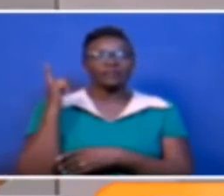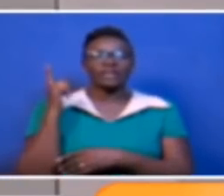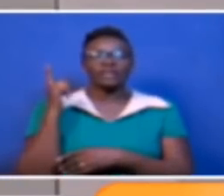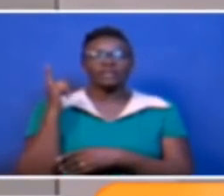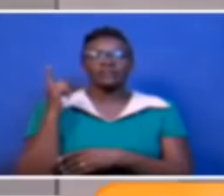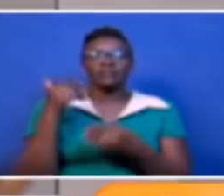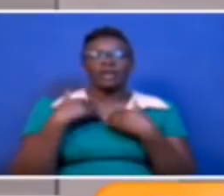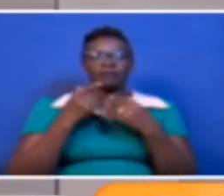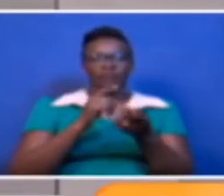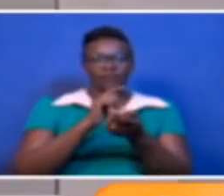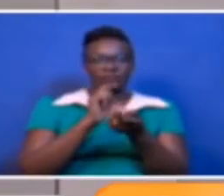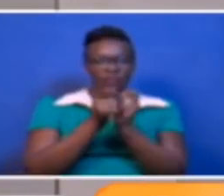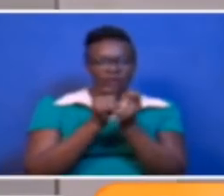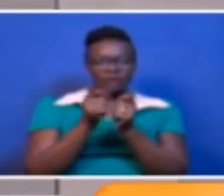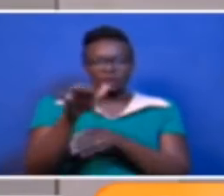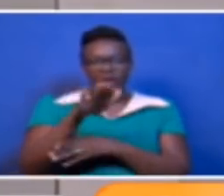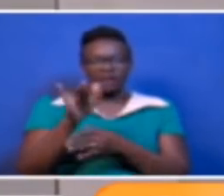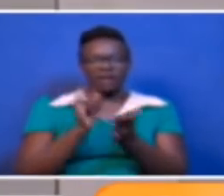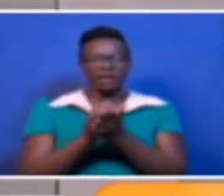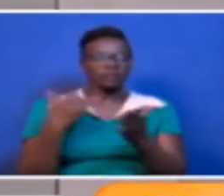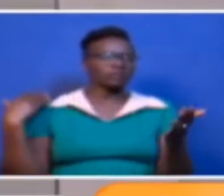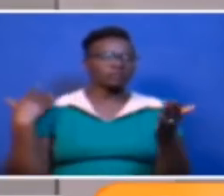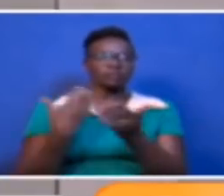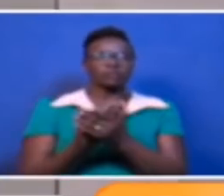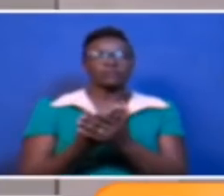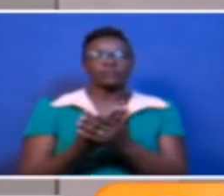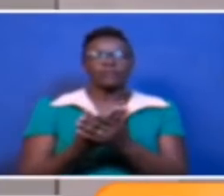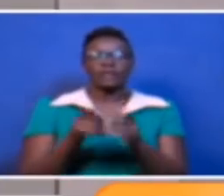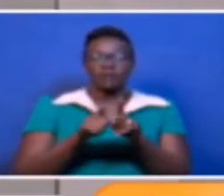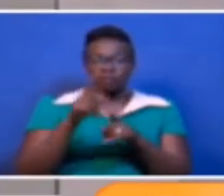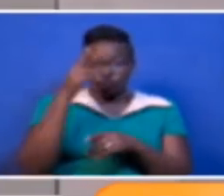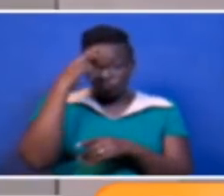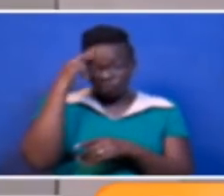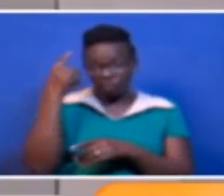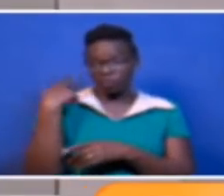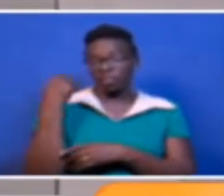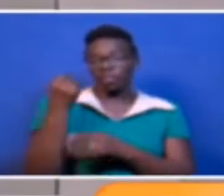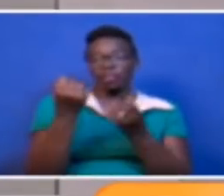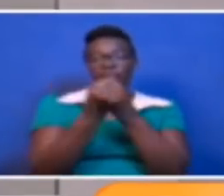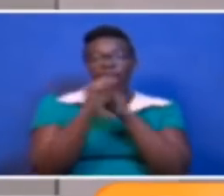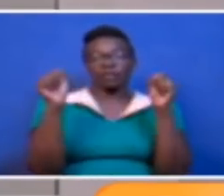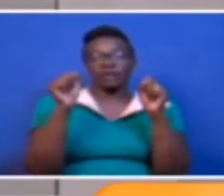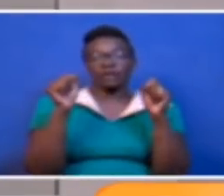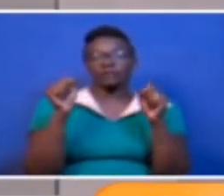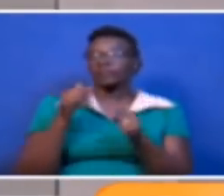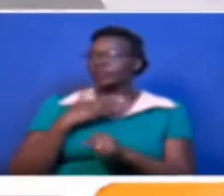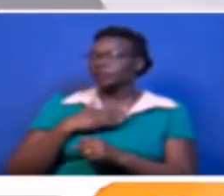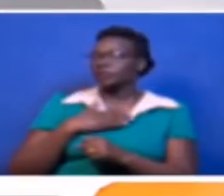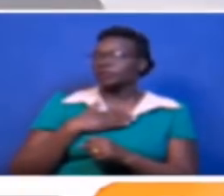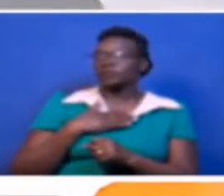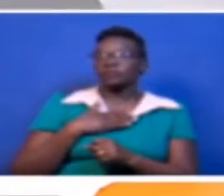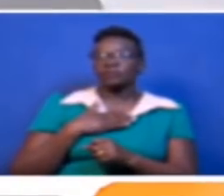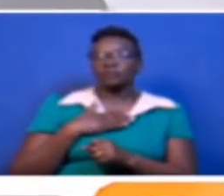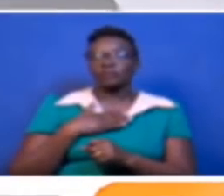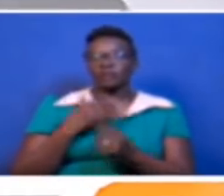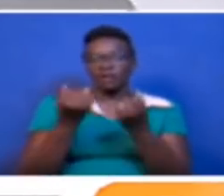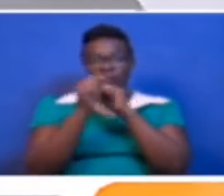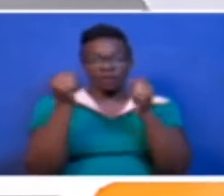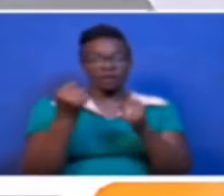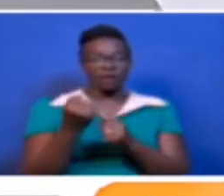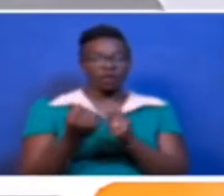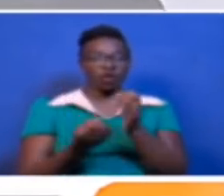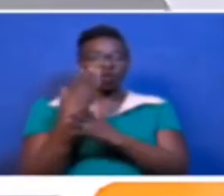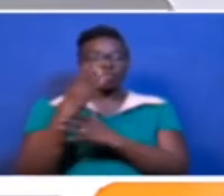major area that has helped us over a period of time. Okay. You remember just the other day, the president launched the national